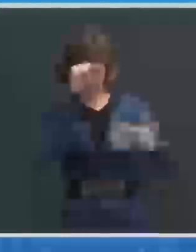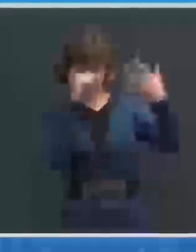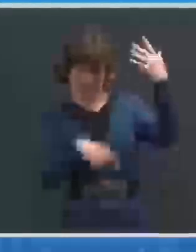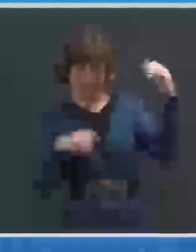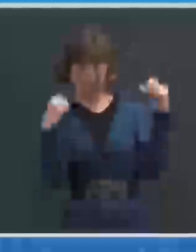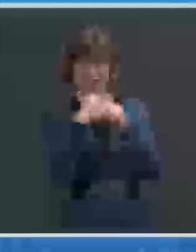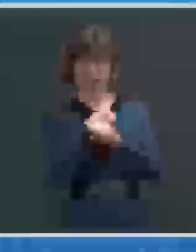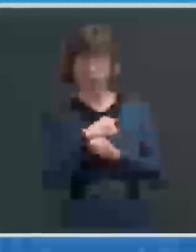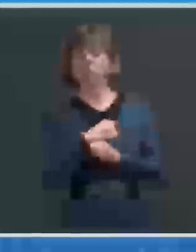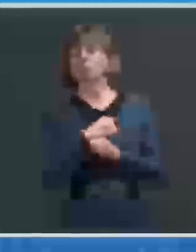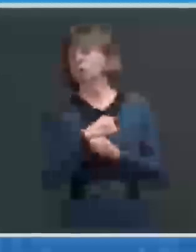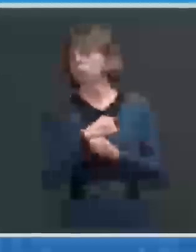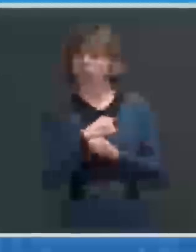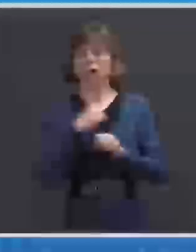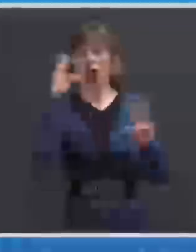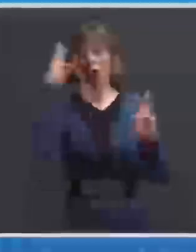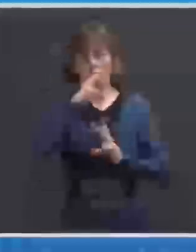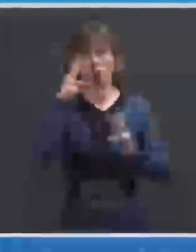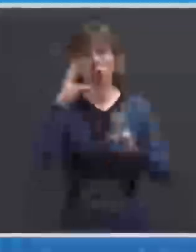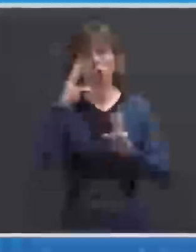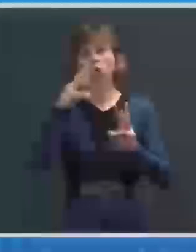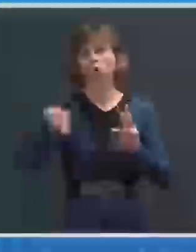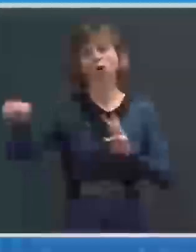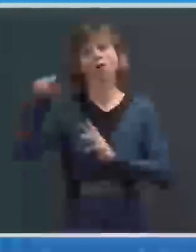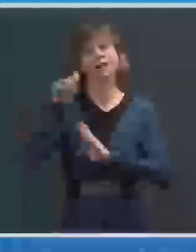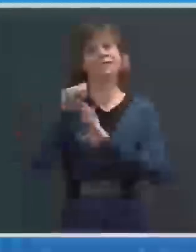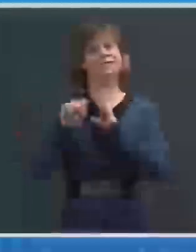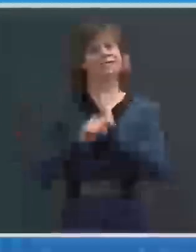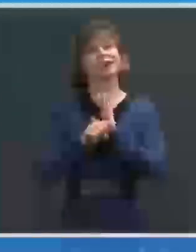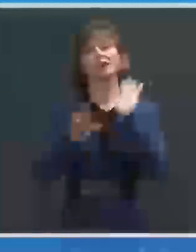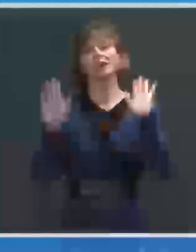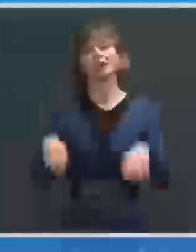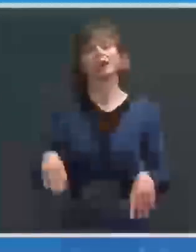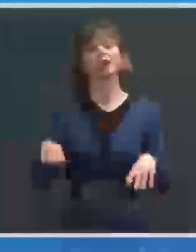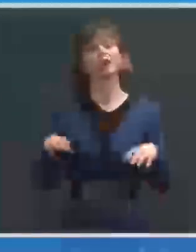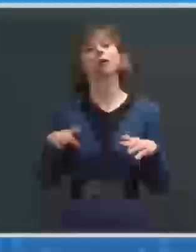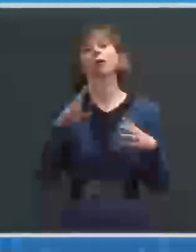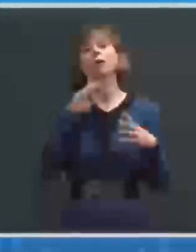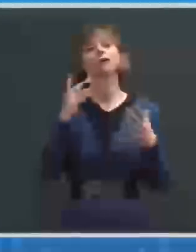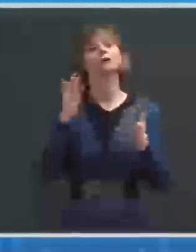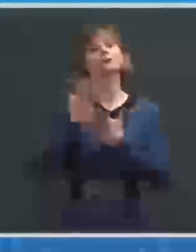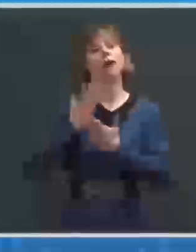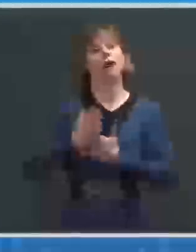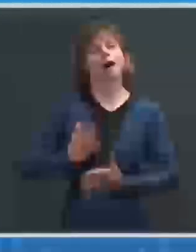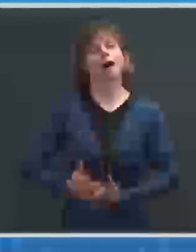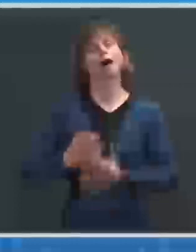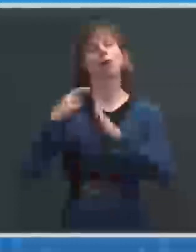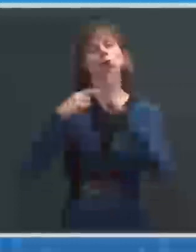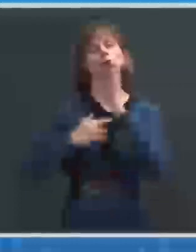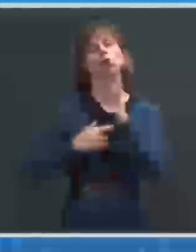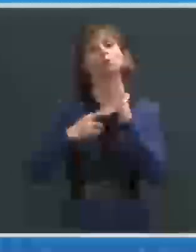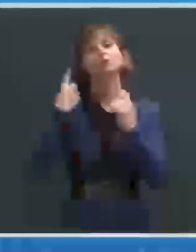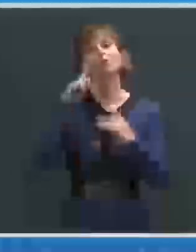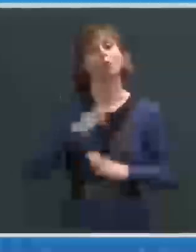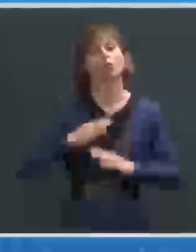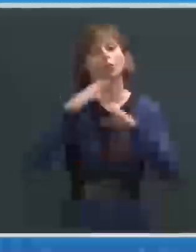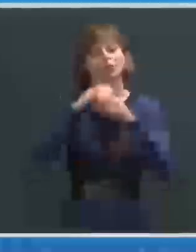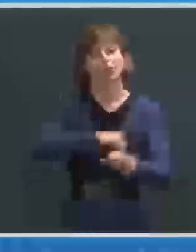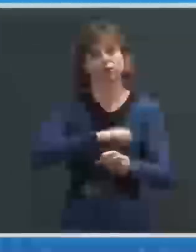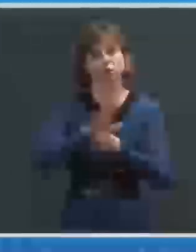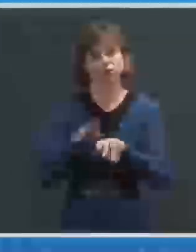worried about reports that more states are rolling back the exact public health measures we have recommended to protect people from